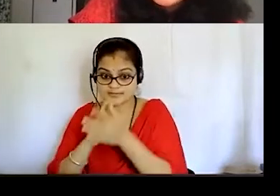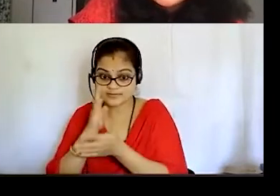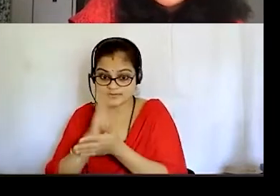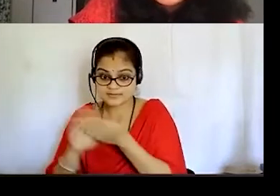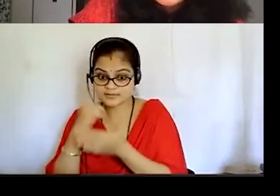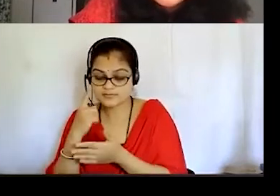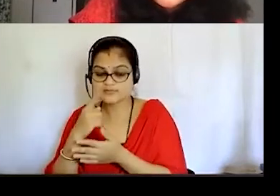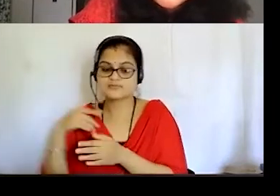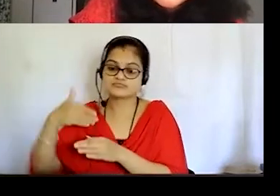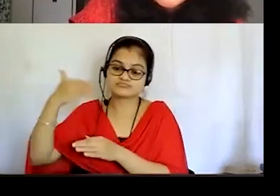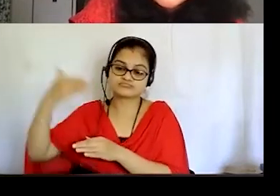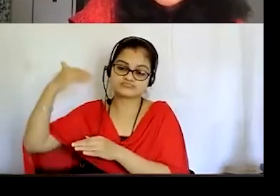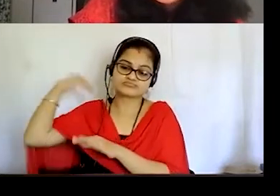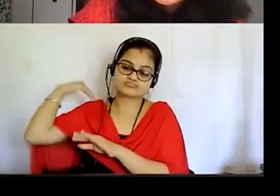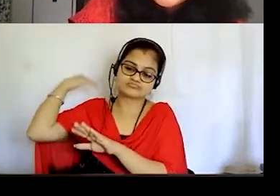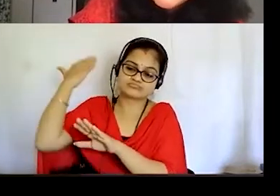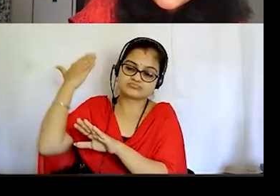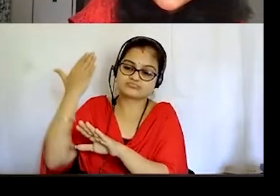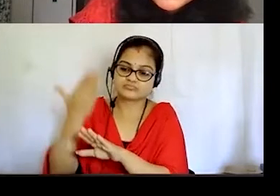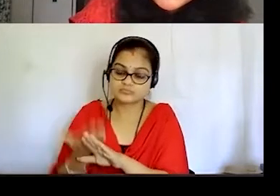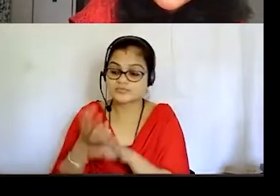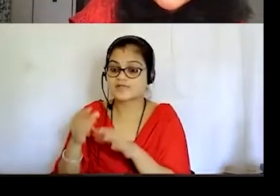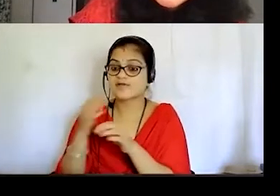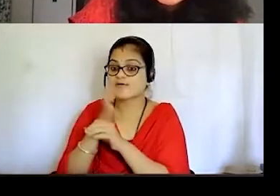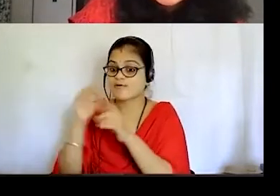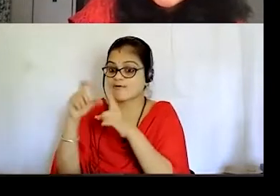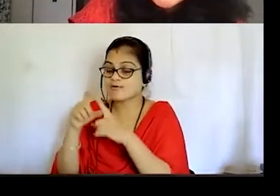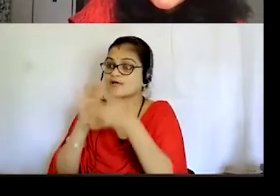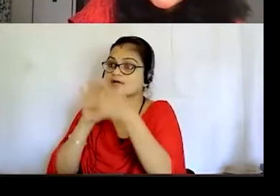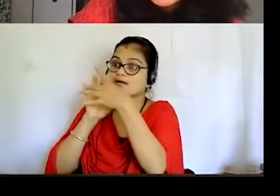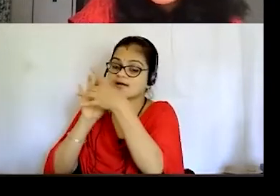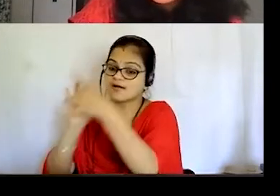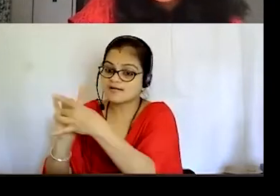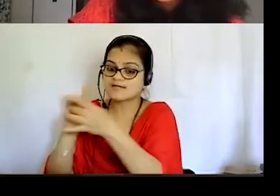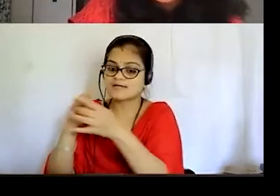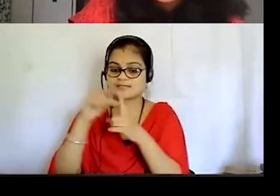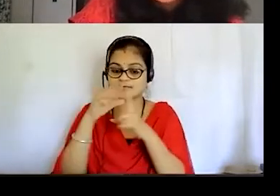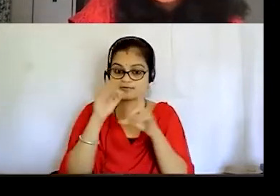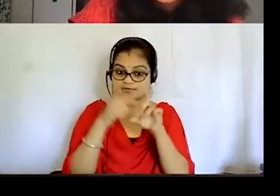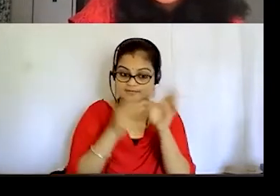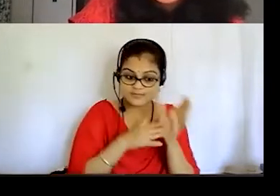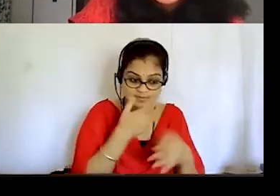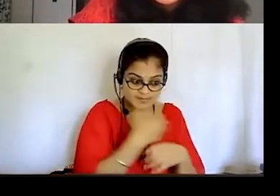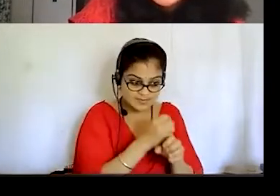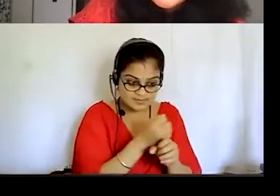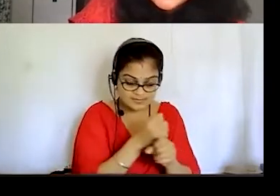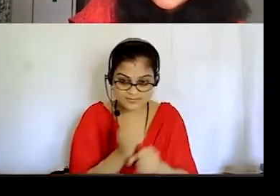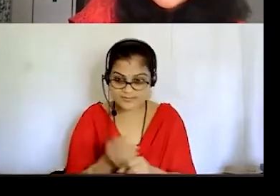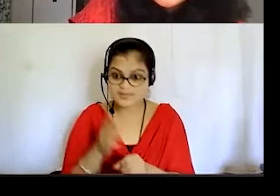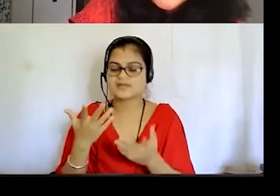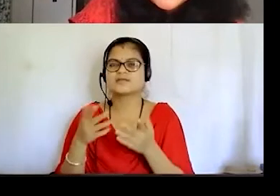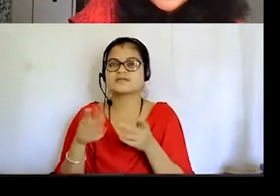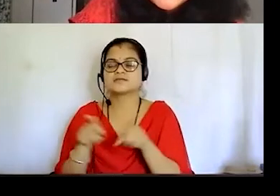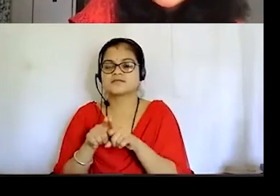stayed in India for centuries. The devotion of the people connected with the poetry of the philosopher composers like